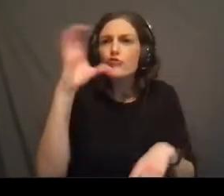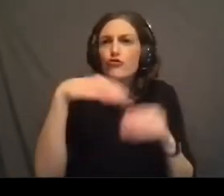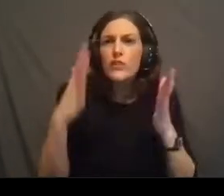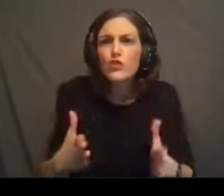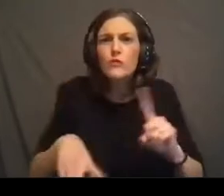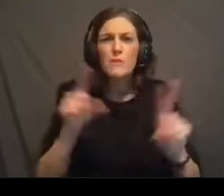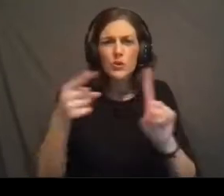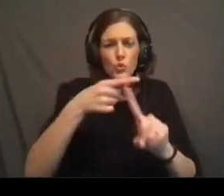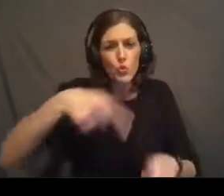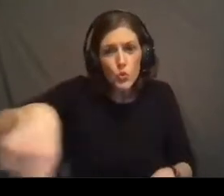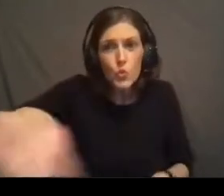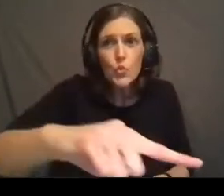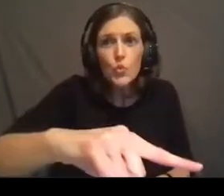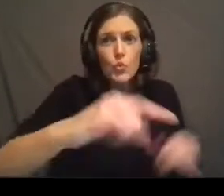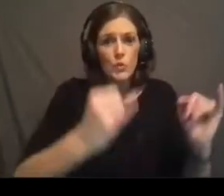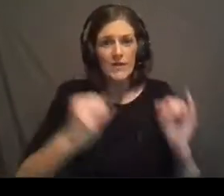individually.